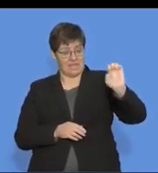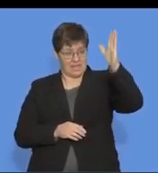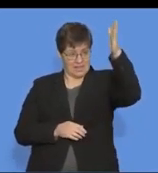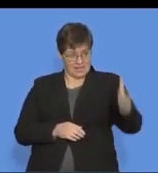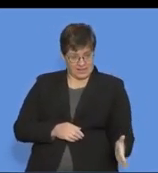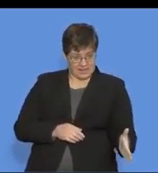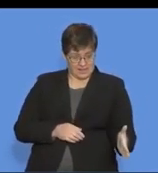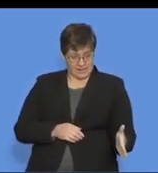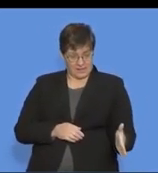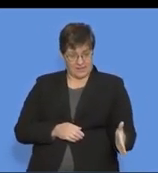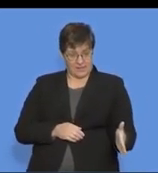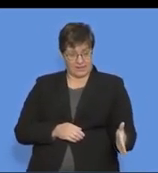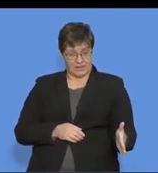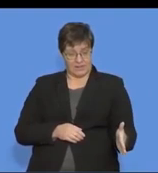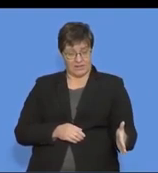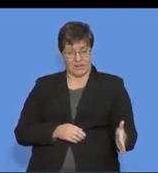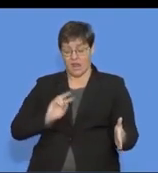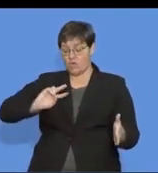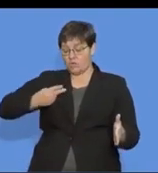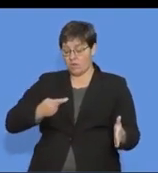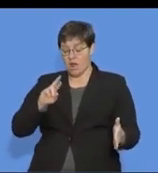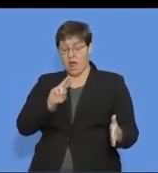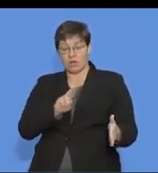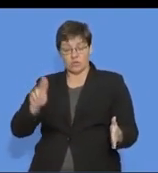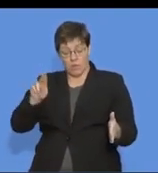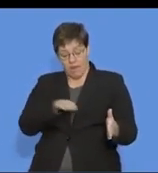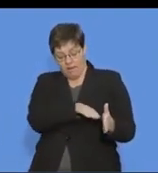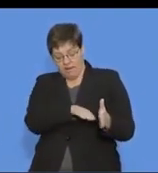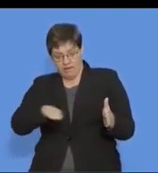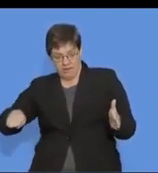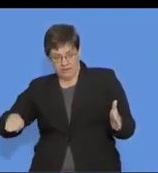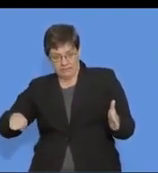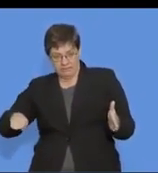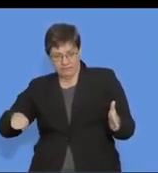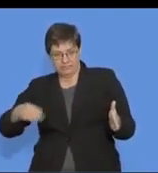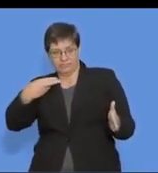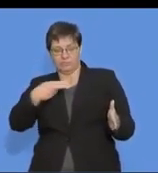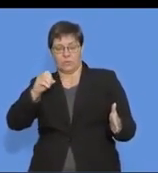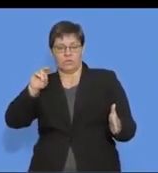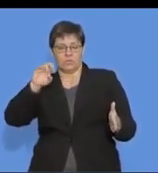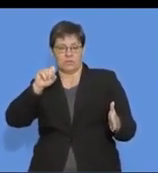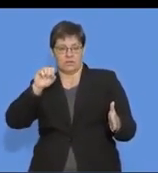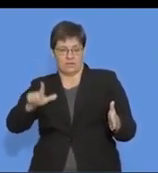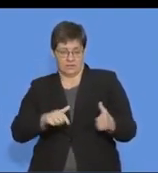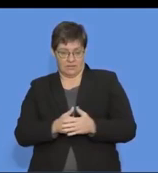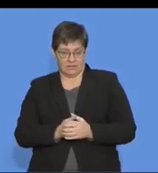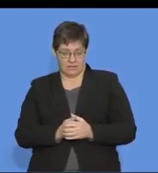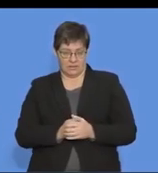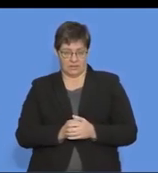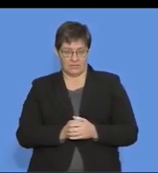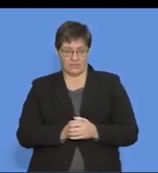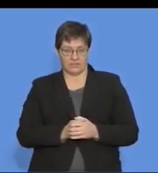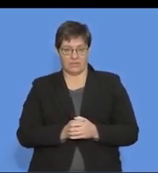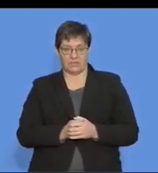electrostatic force is on the vertical axis, and then the reciprocal of the square of the distance is on the horizontal axis,